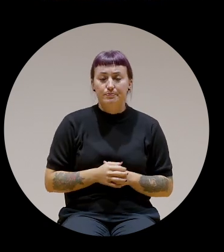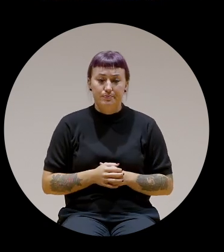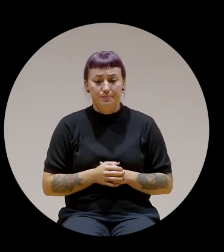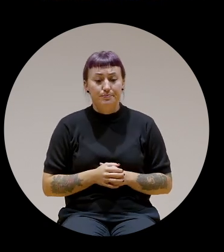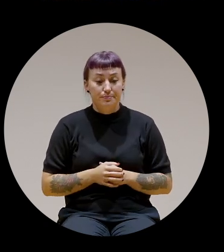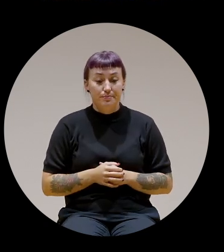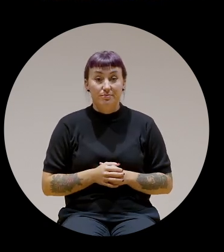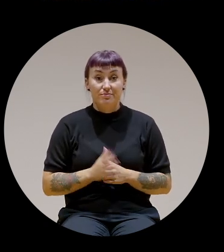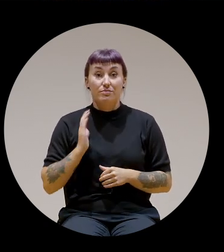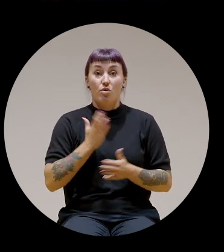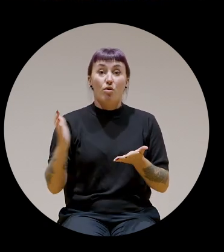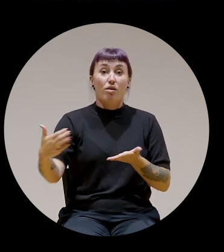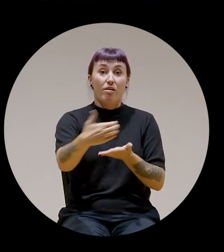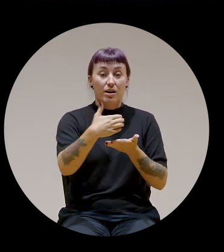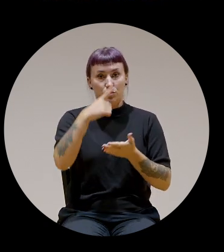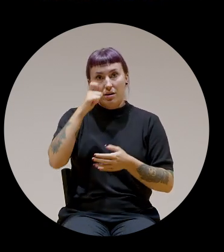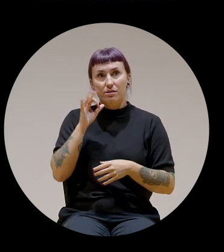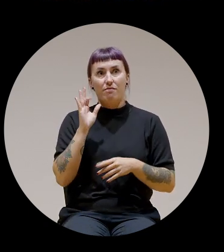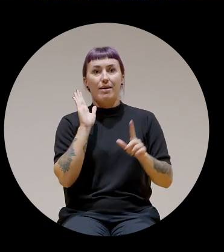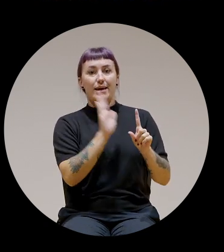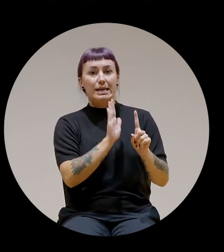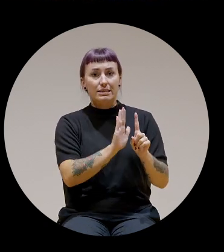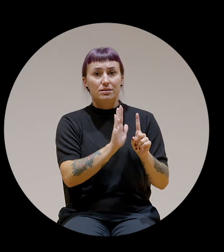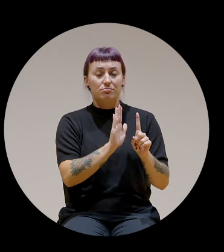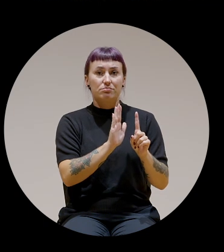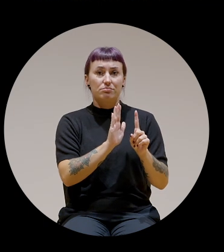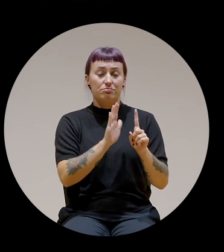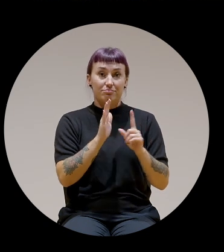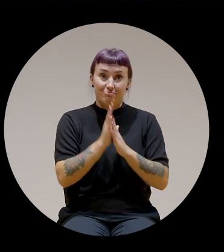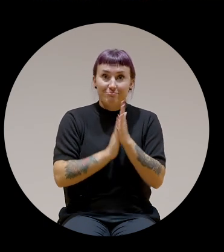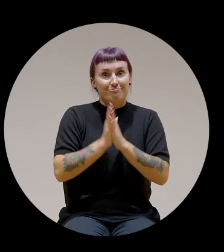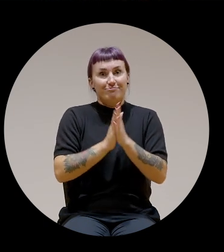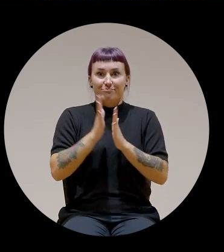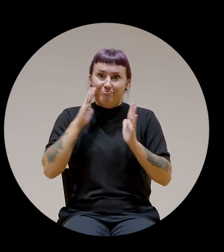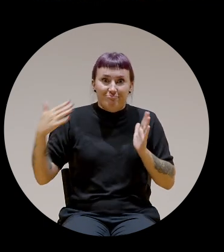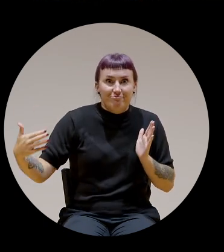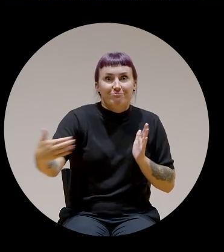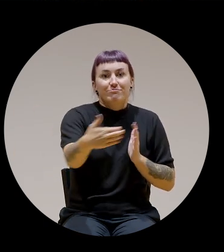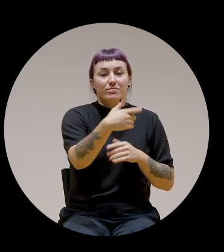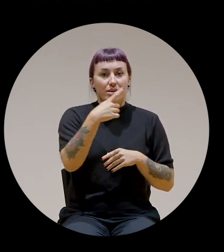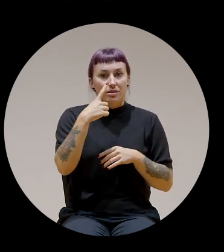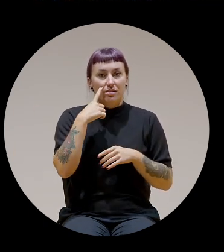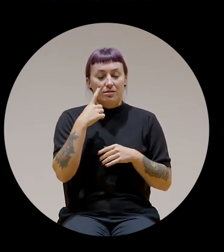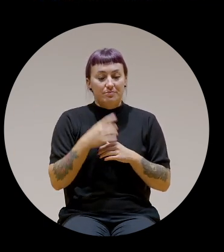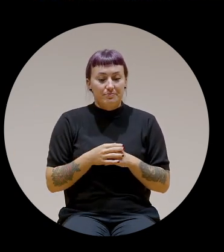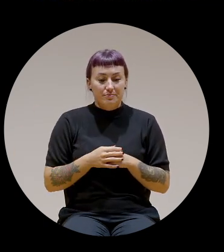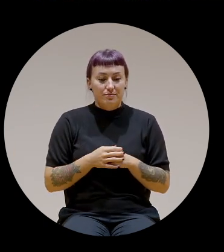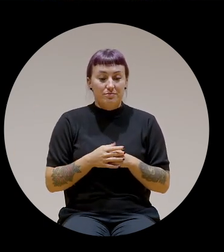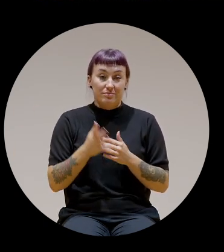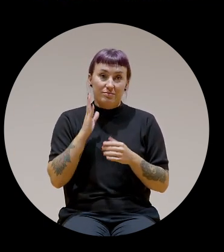Hemisphere. So our collection, because of his voracious collecting habits that